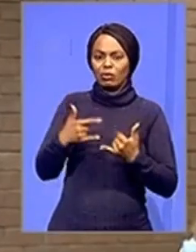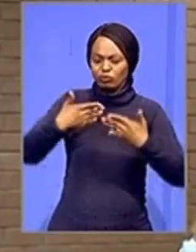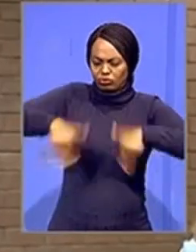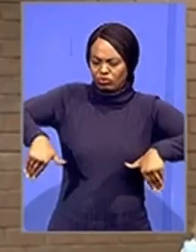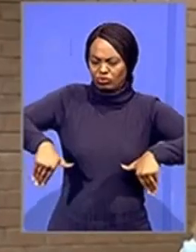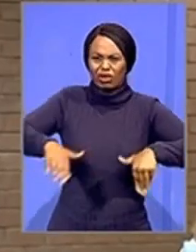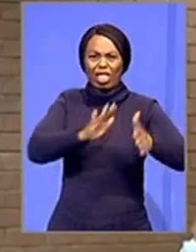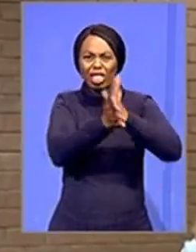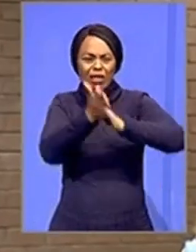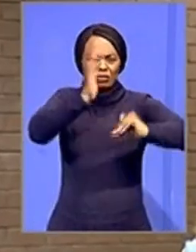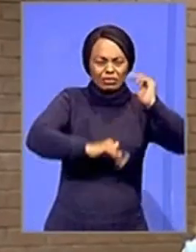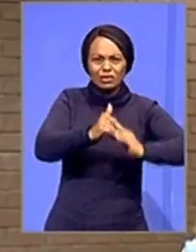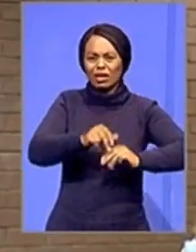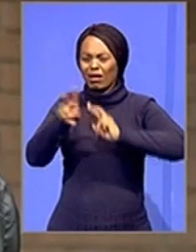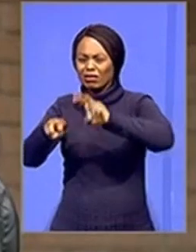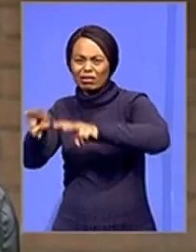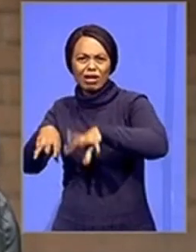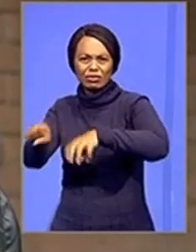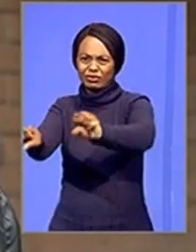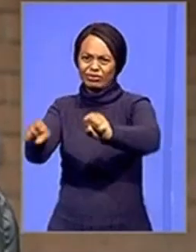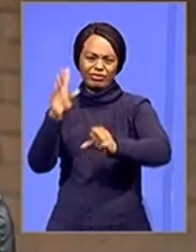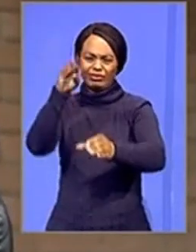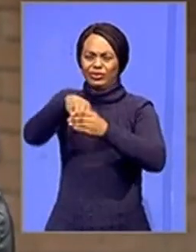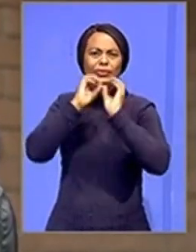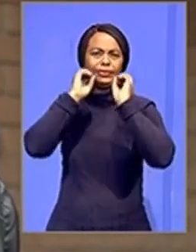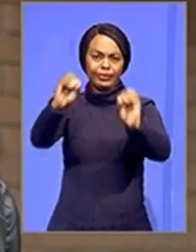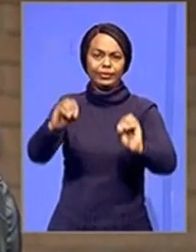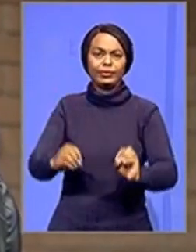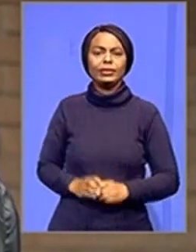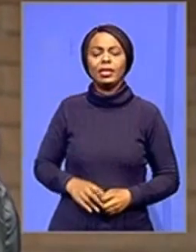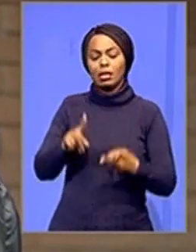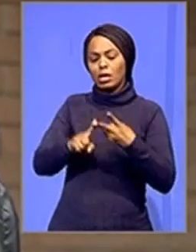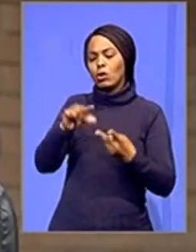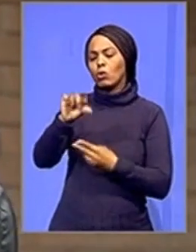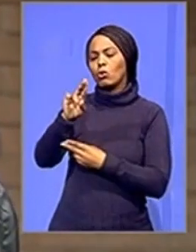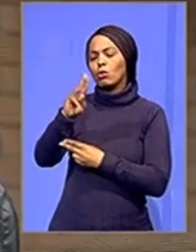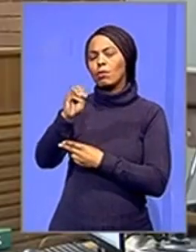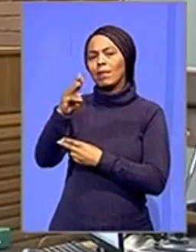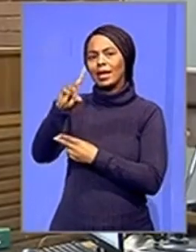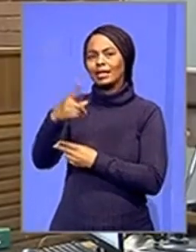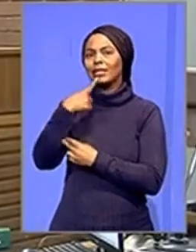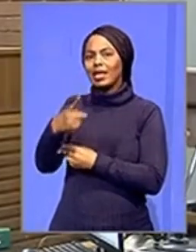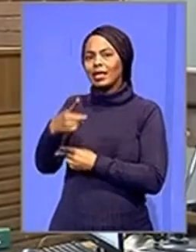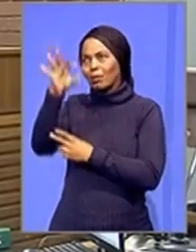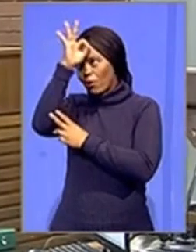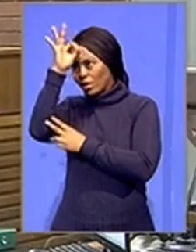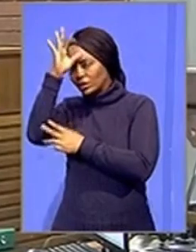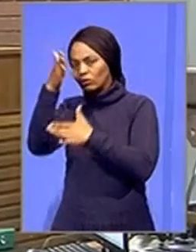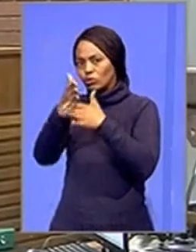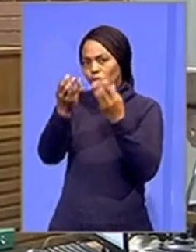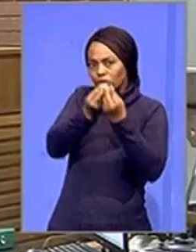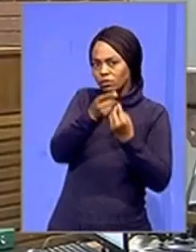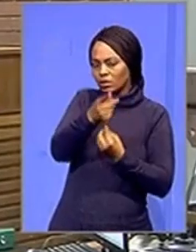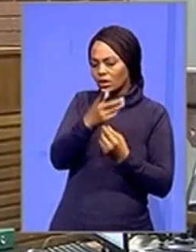mabenkele. Ge le monyakiši wa molato Phakamile Kumete o hlole a boditše kgorotsheko gore maphodisa a šomile le lekala la bohlodi go